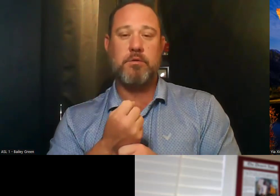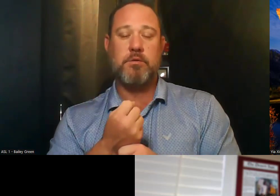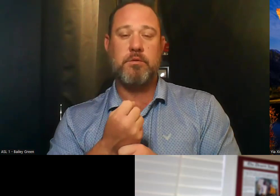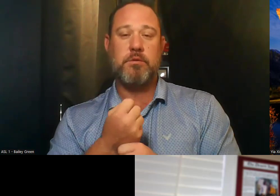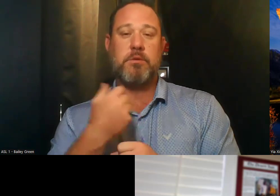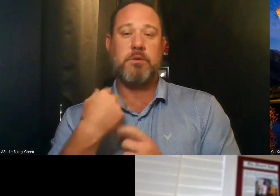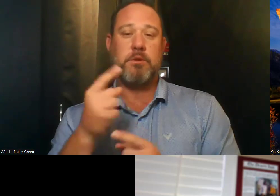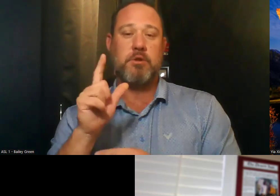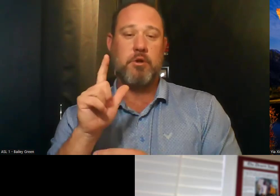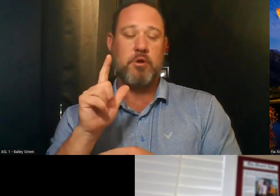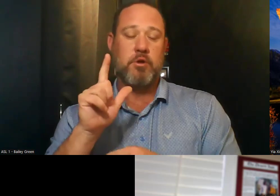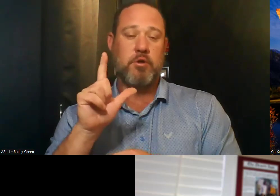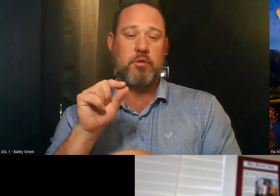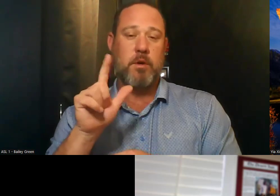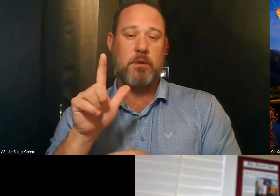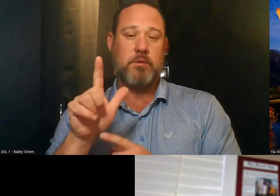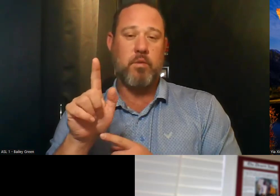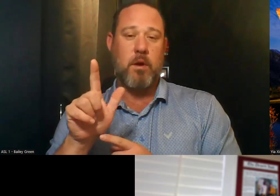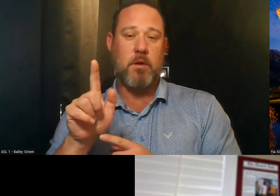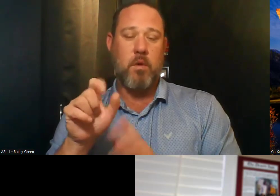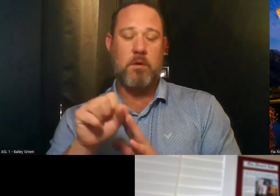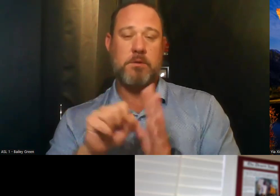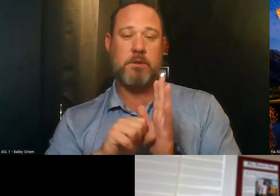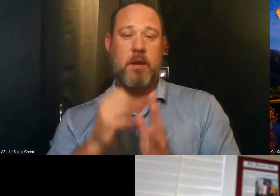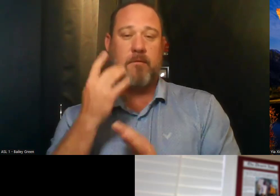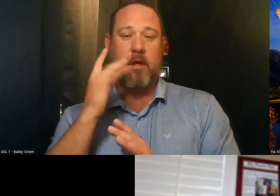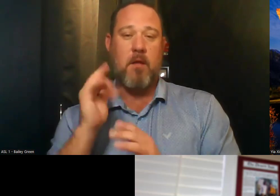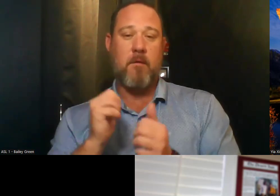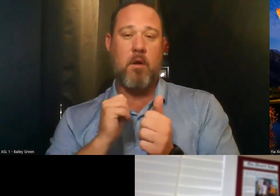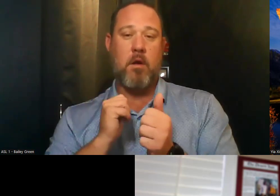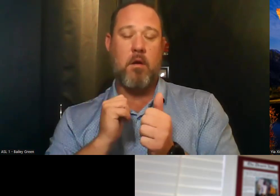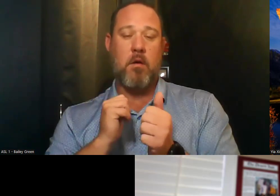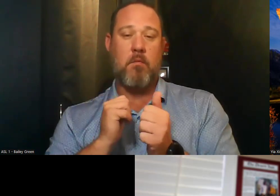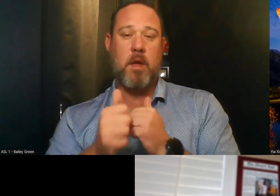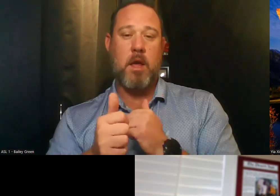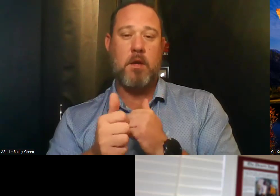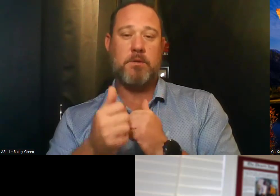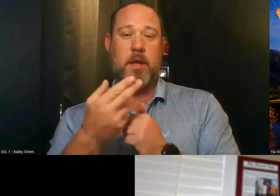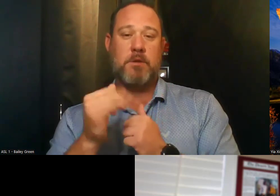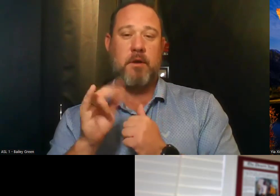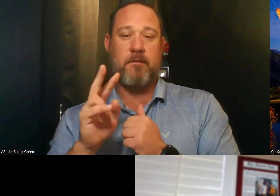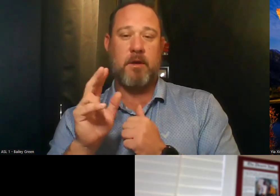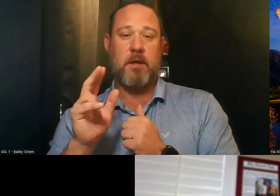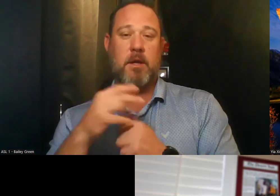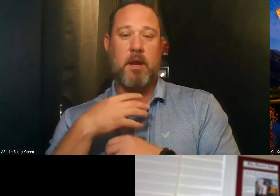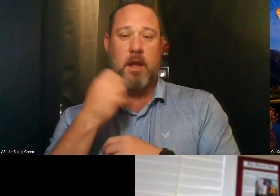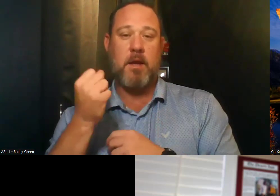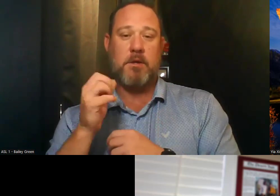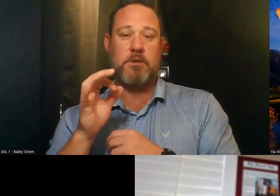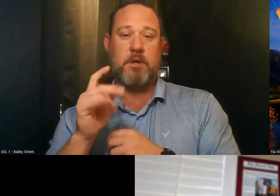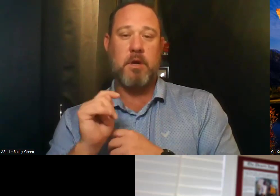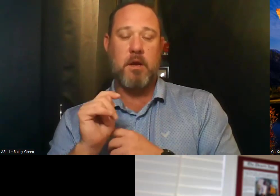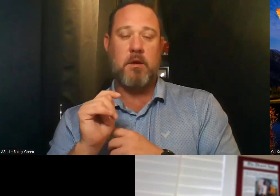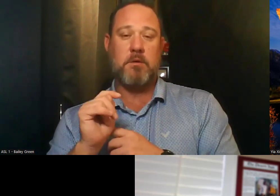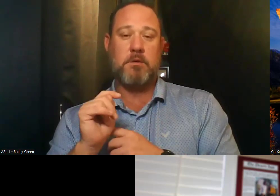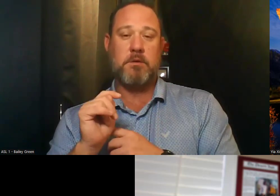in 2021, the state of California passed the HIV and Aging Act,